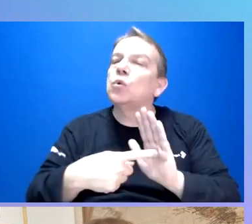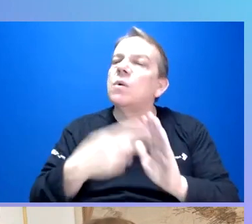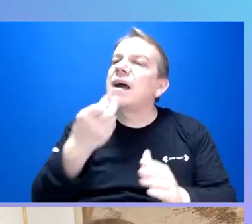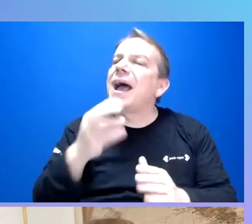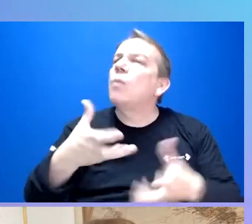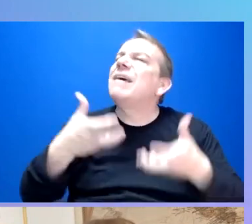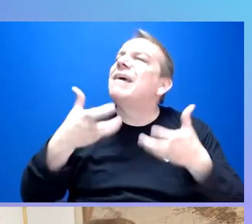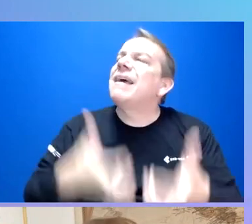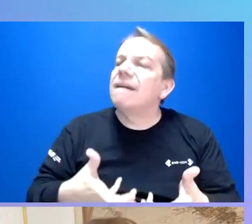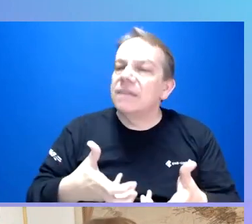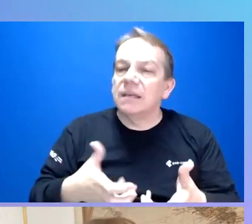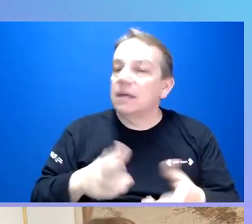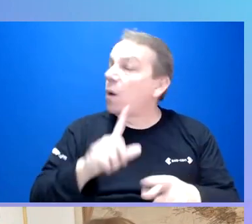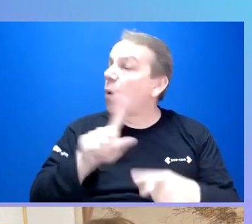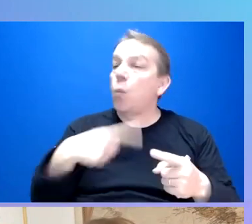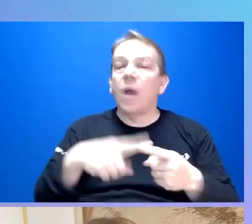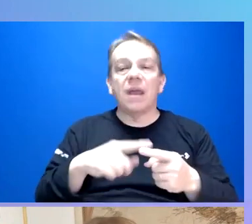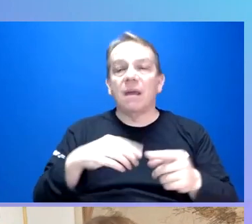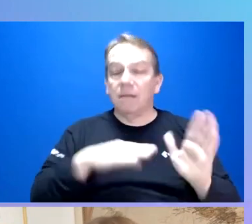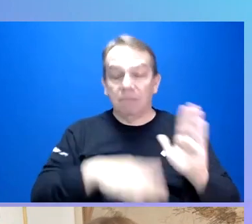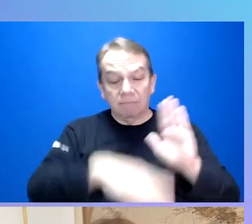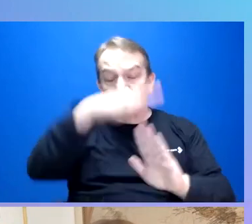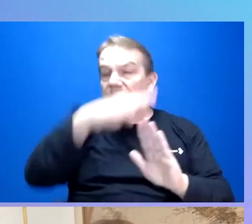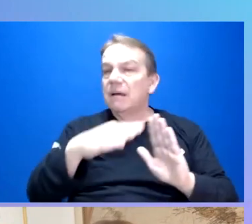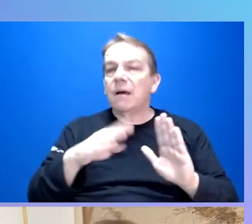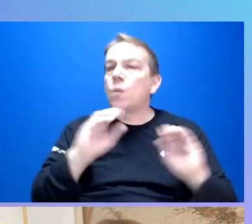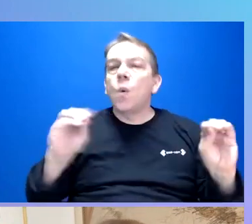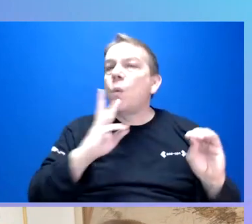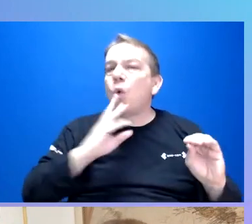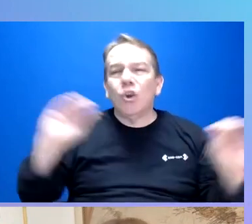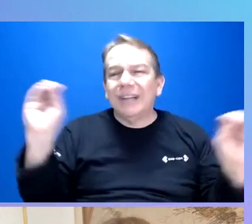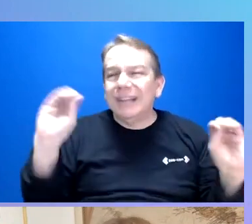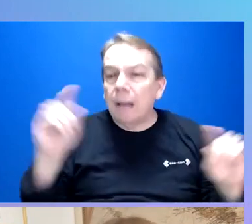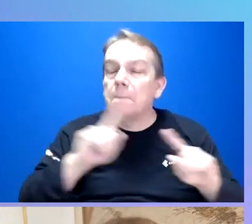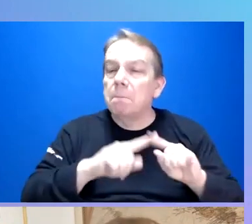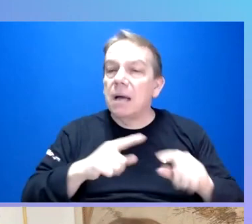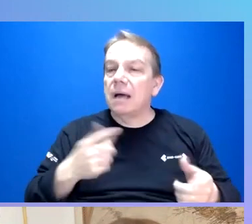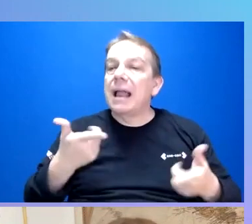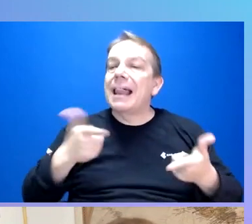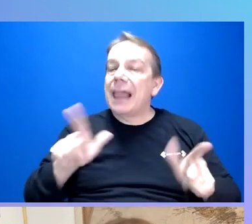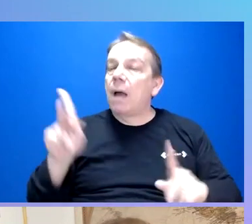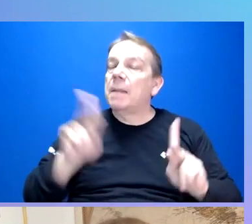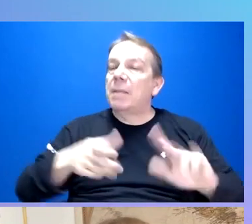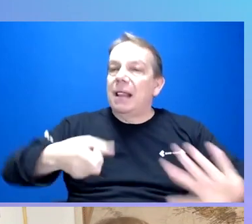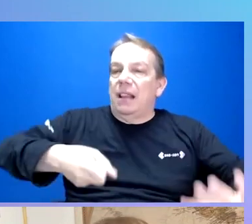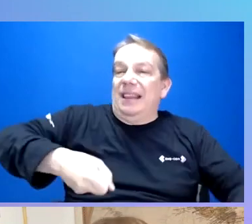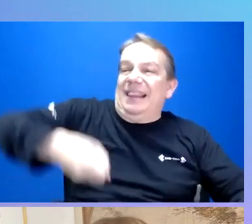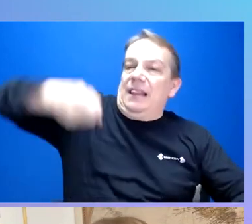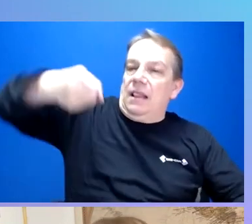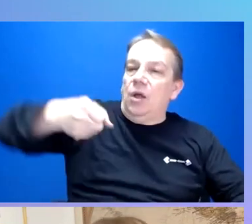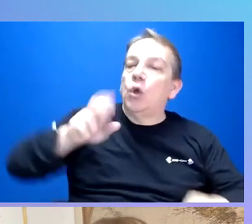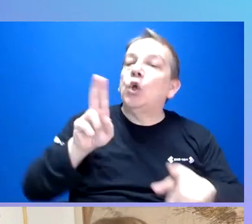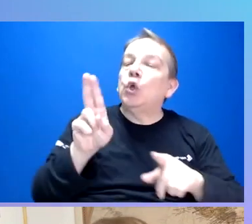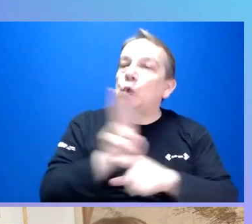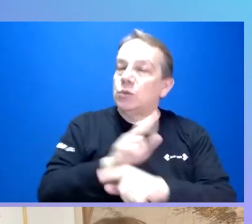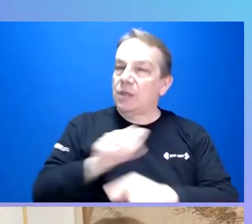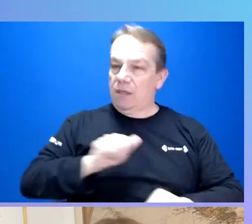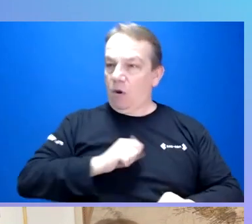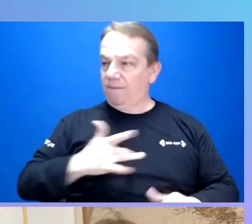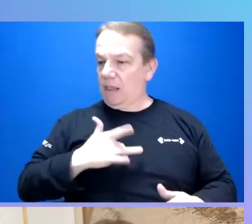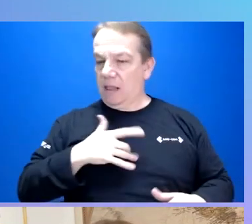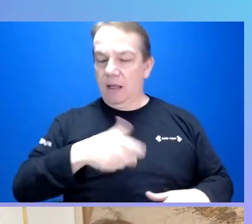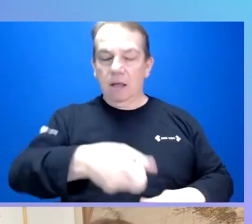even when it was empty, like not filled with water. So we allowed visitors to lift the handle using their proprioceptive